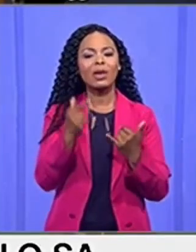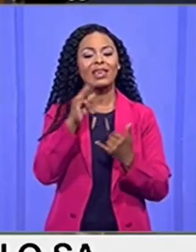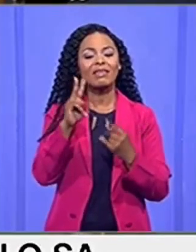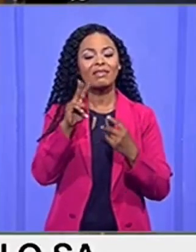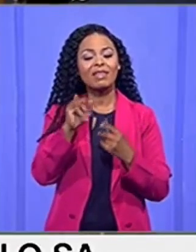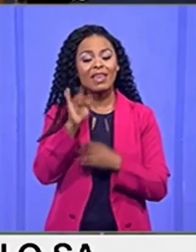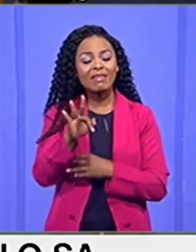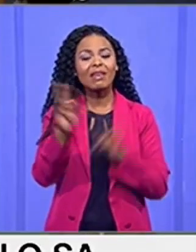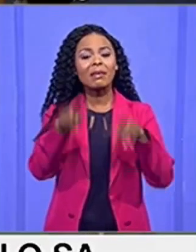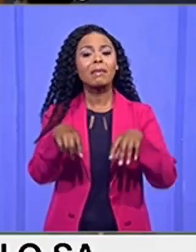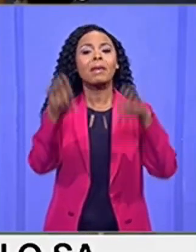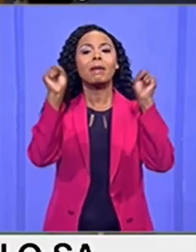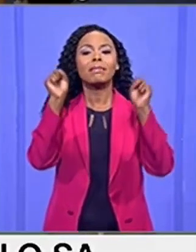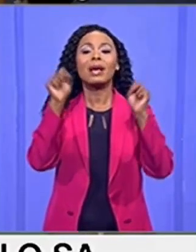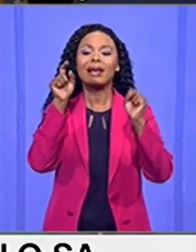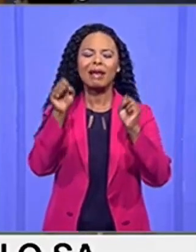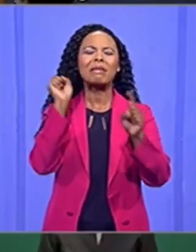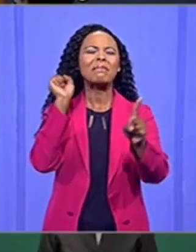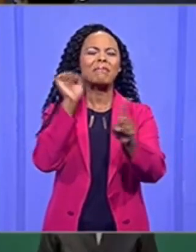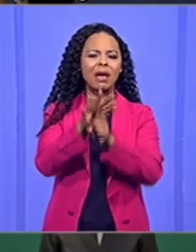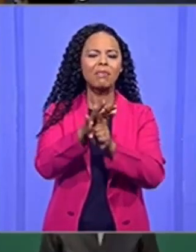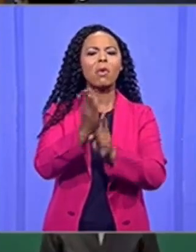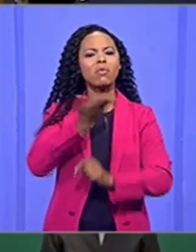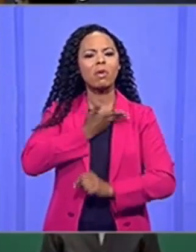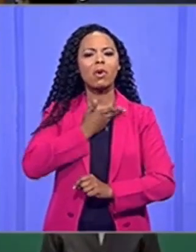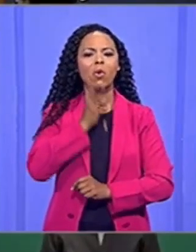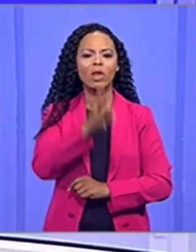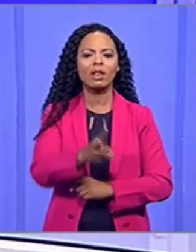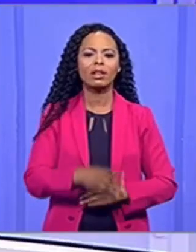ya motlakase seo se tla oketsa kgolo.